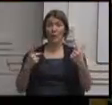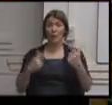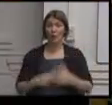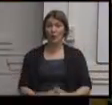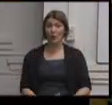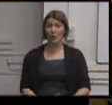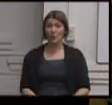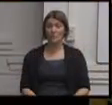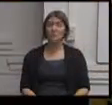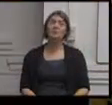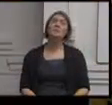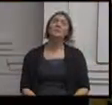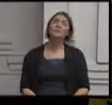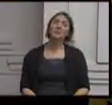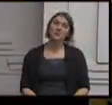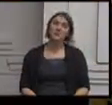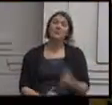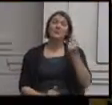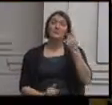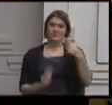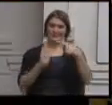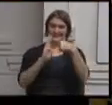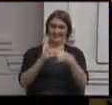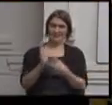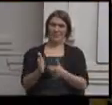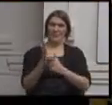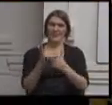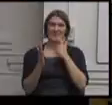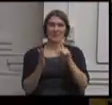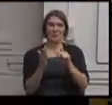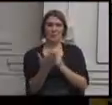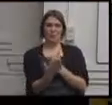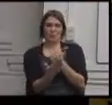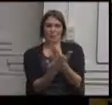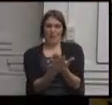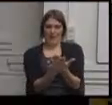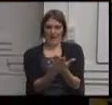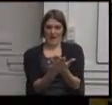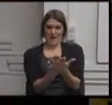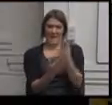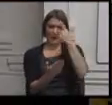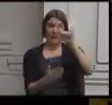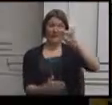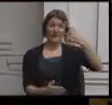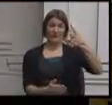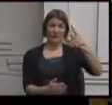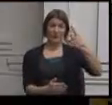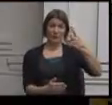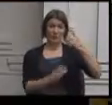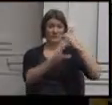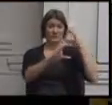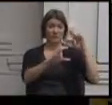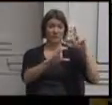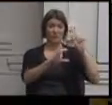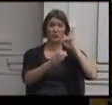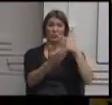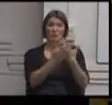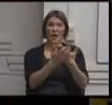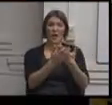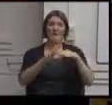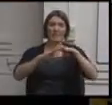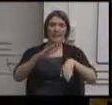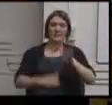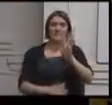And what it does is establishes an arrival time for the first due engine company to be within 4